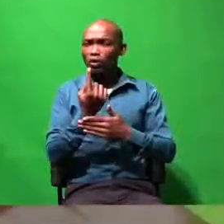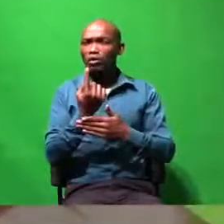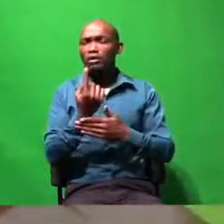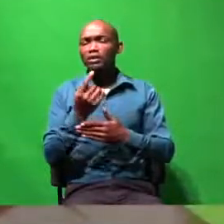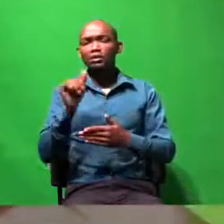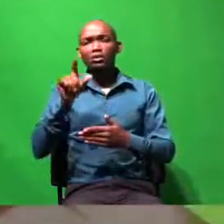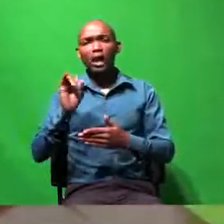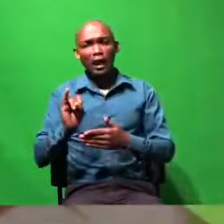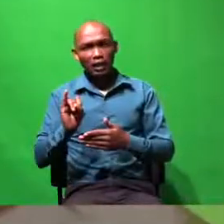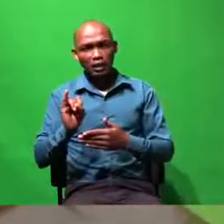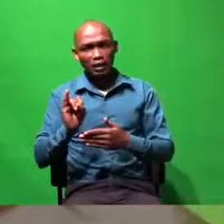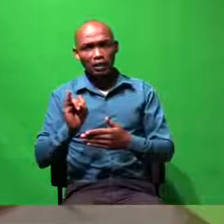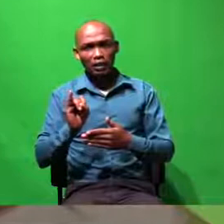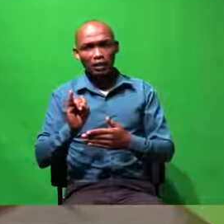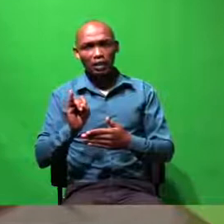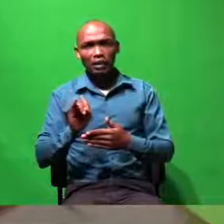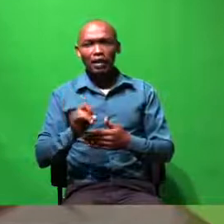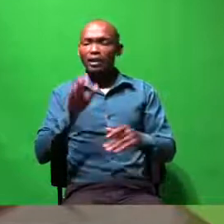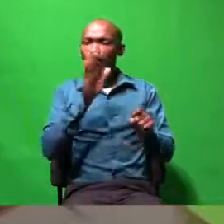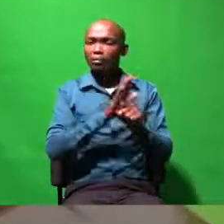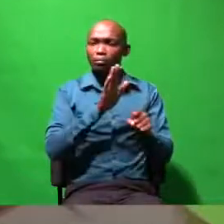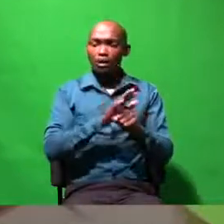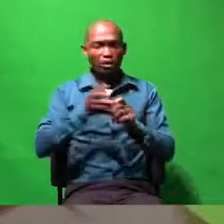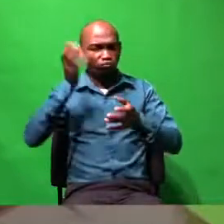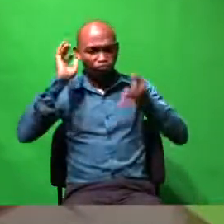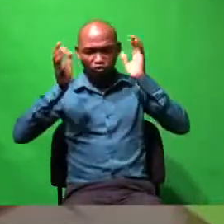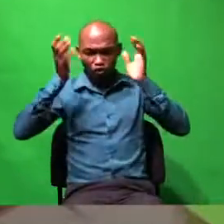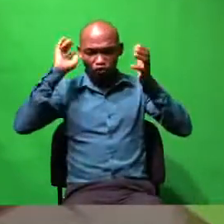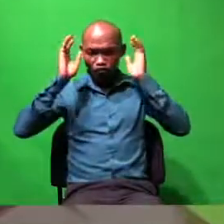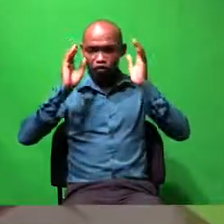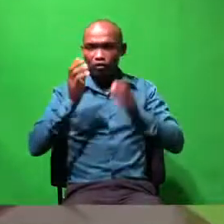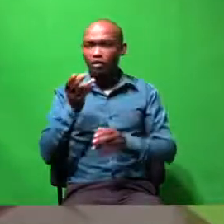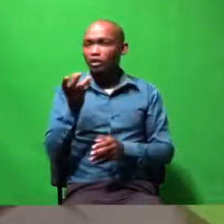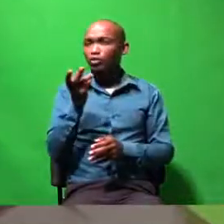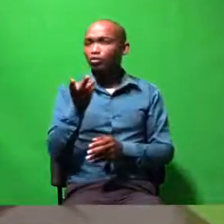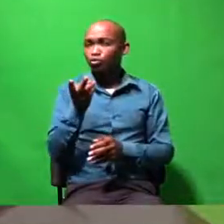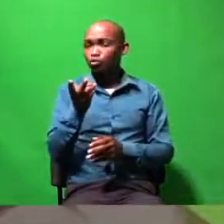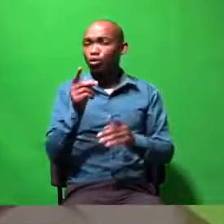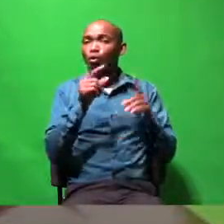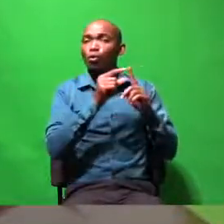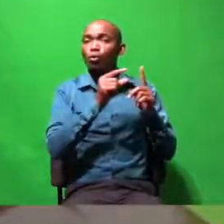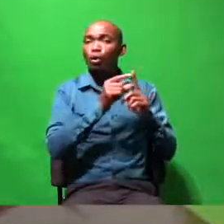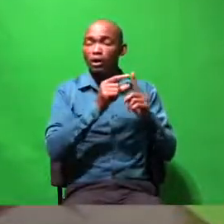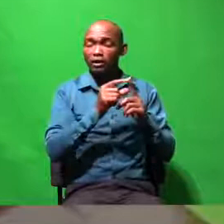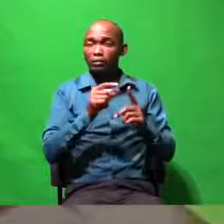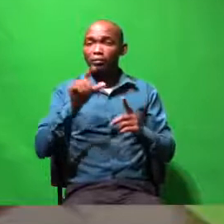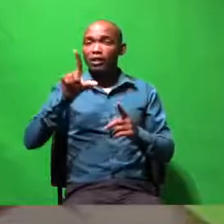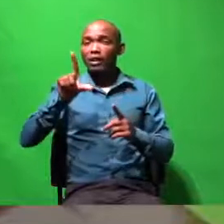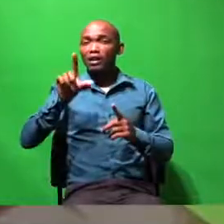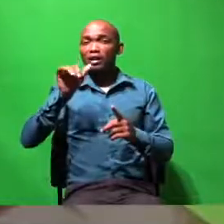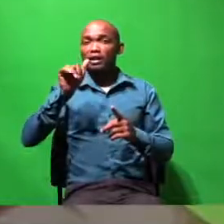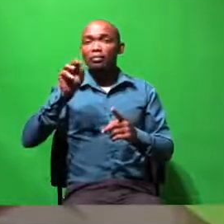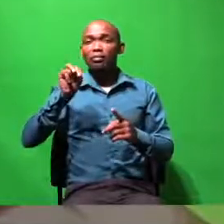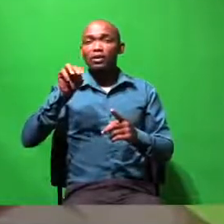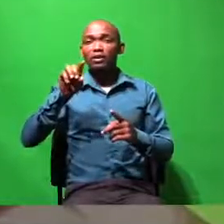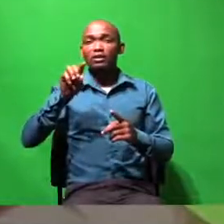and majority, we confuse between these two concepts, lymphatic system and the